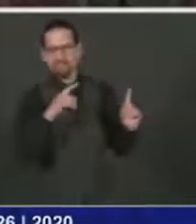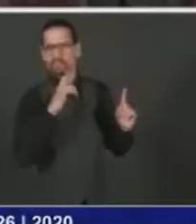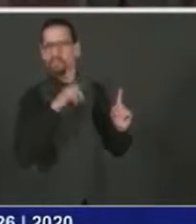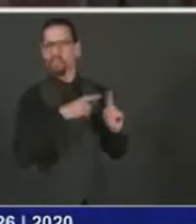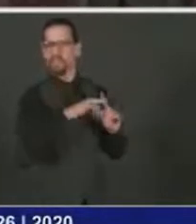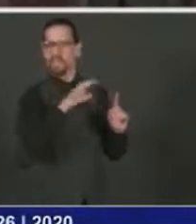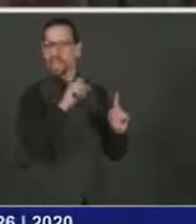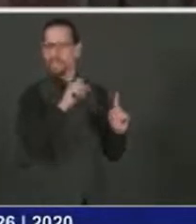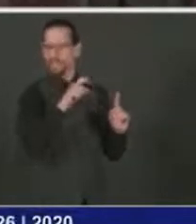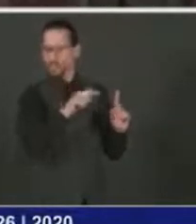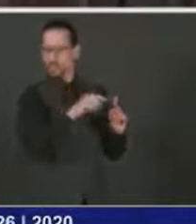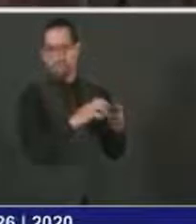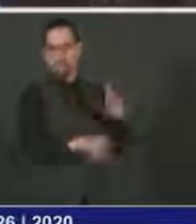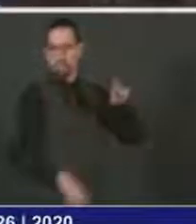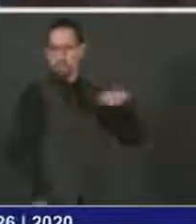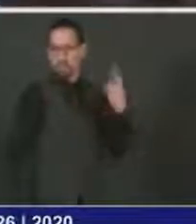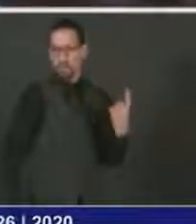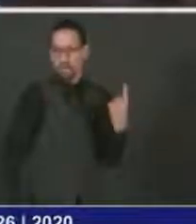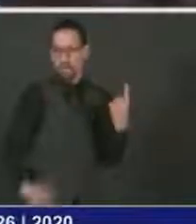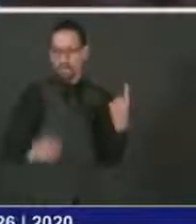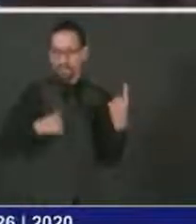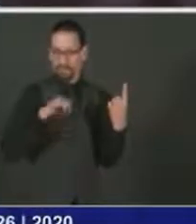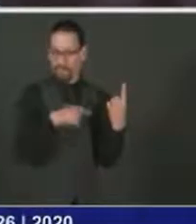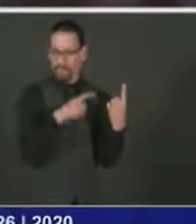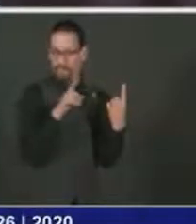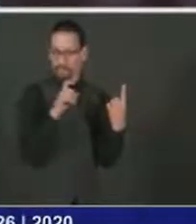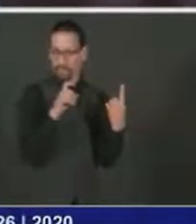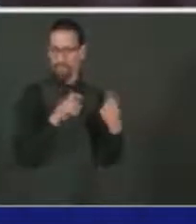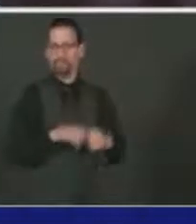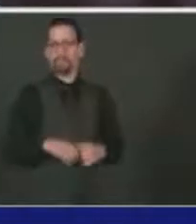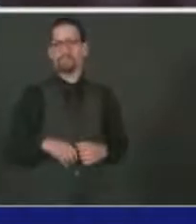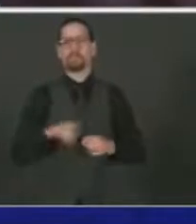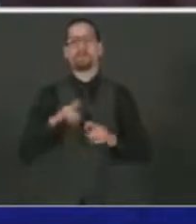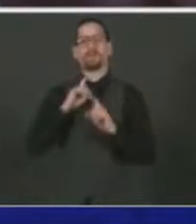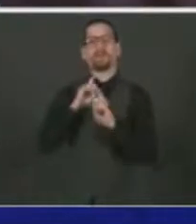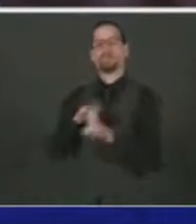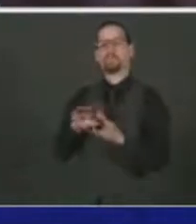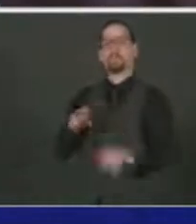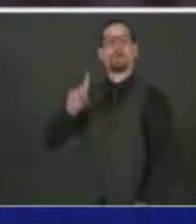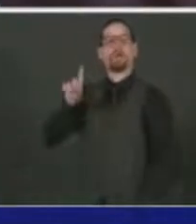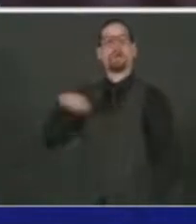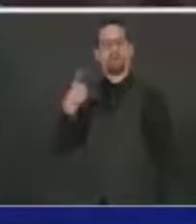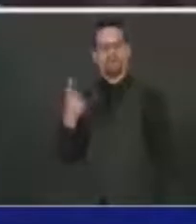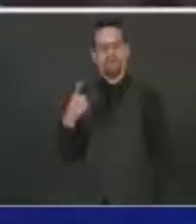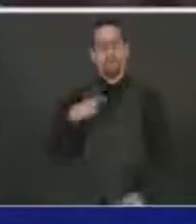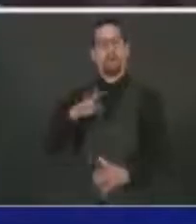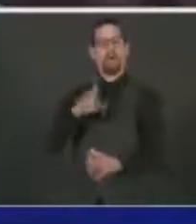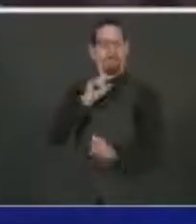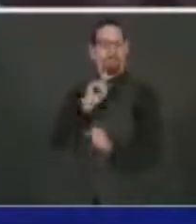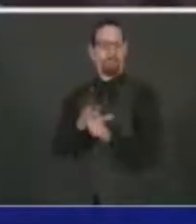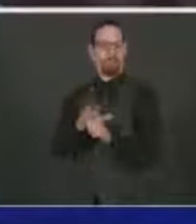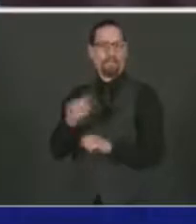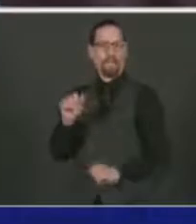the only person who's presented with those symptoms? This is our only confirmed case. We don't currently have other